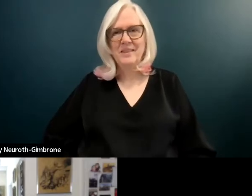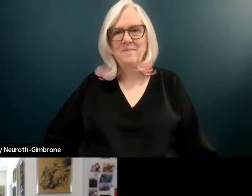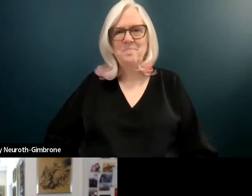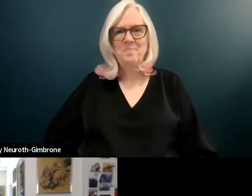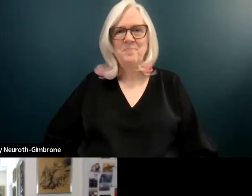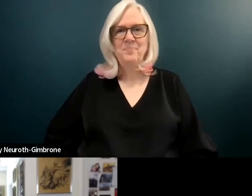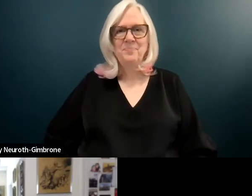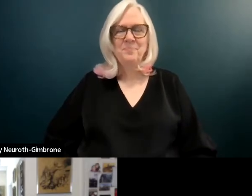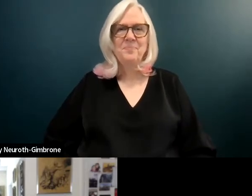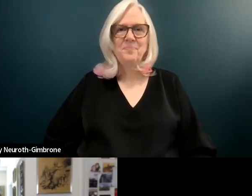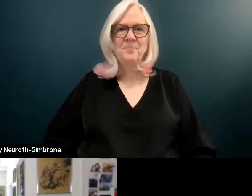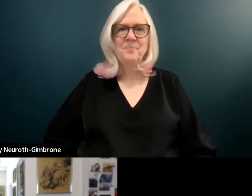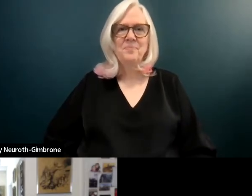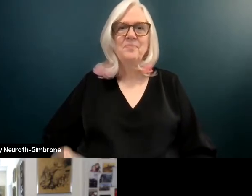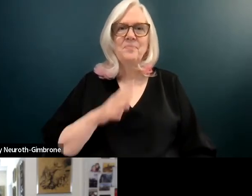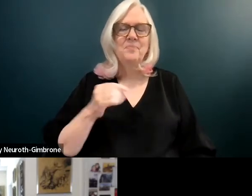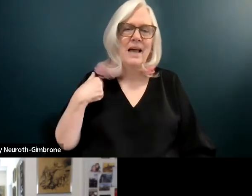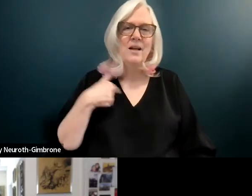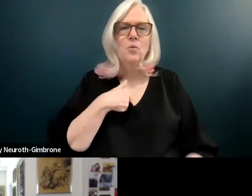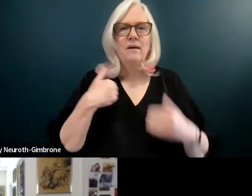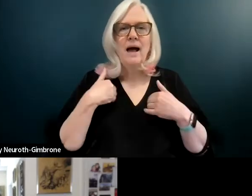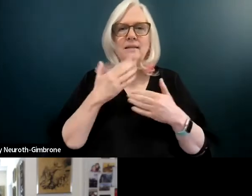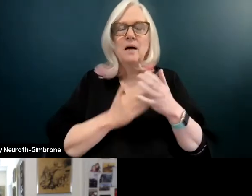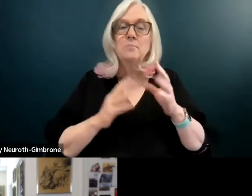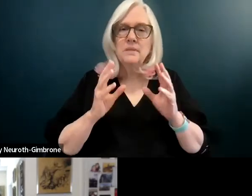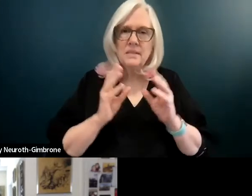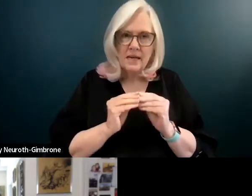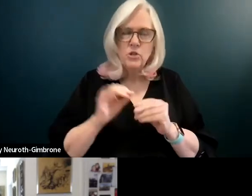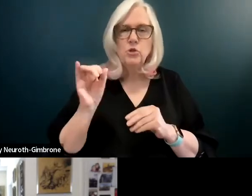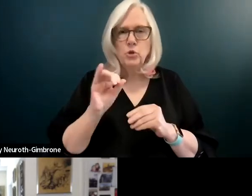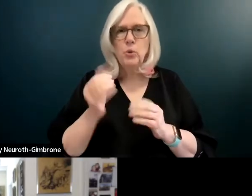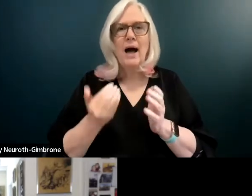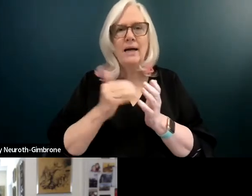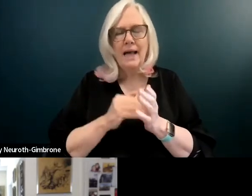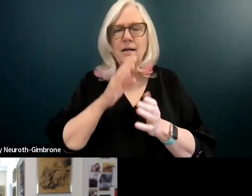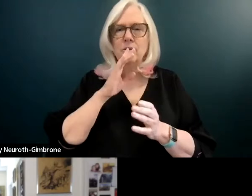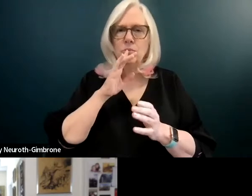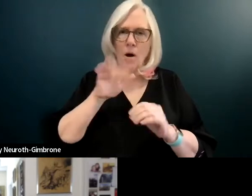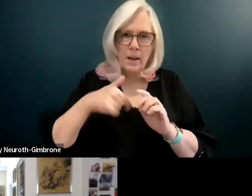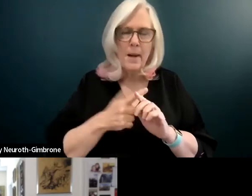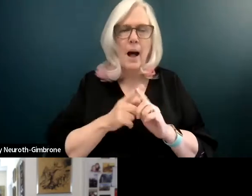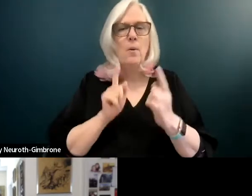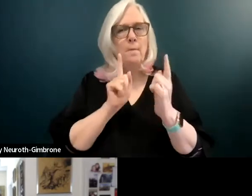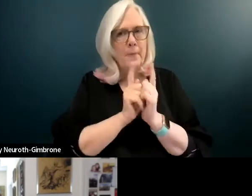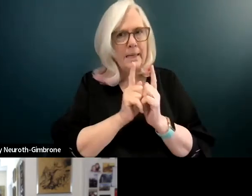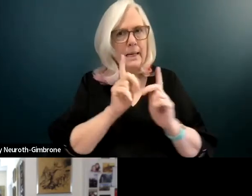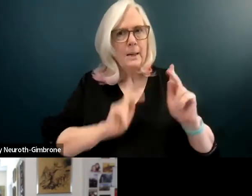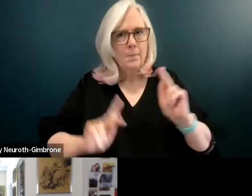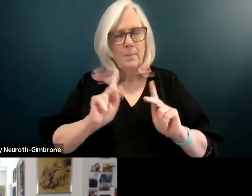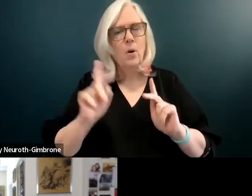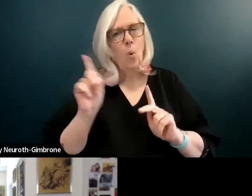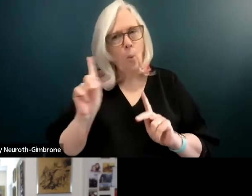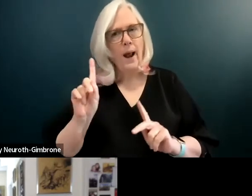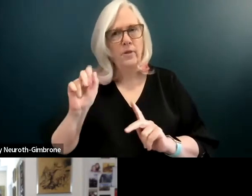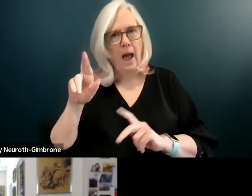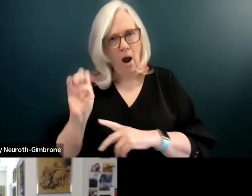Yes, and we've had some sessions too, again, talking about meeting people where they are and not having that expectation